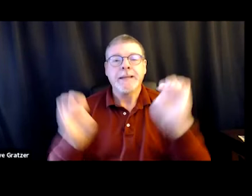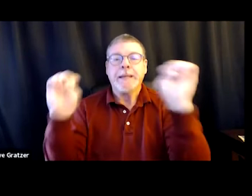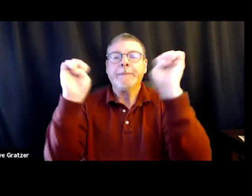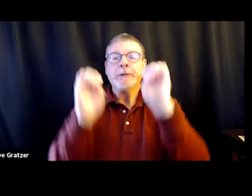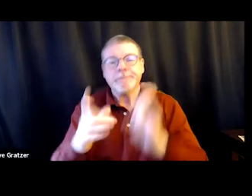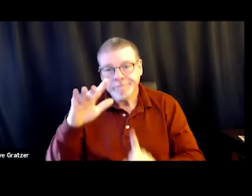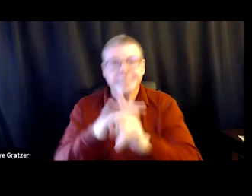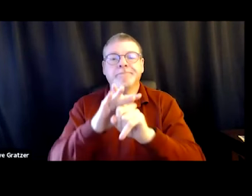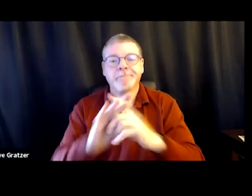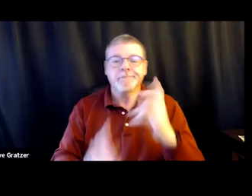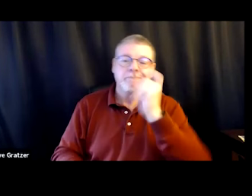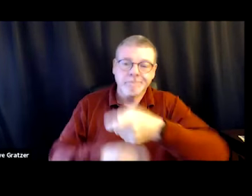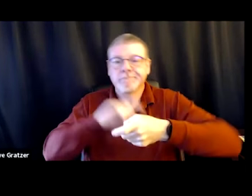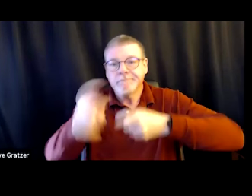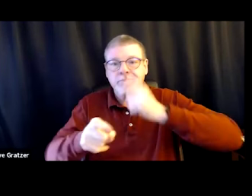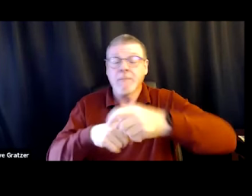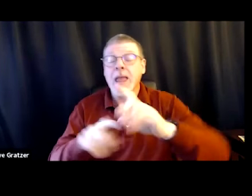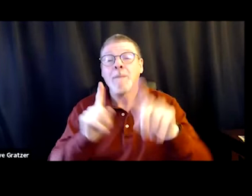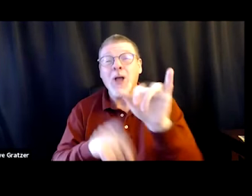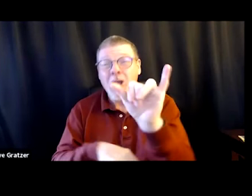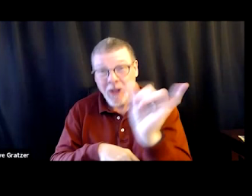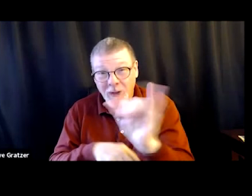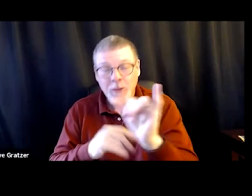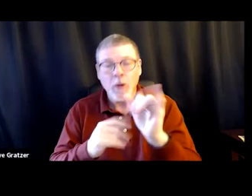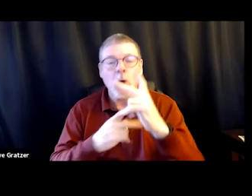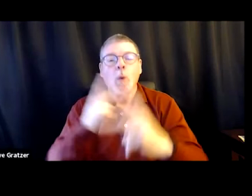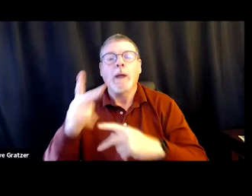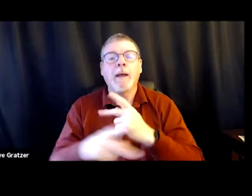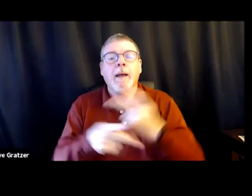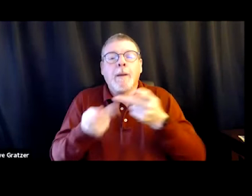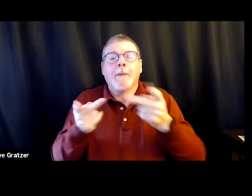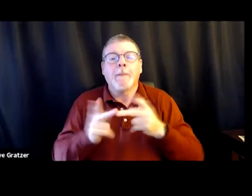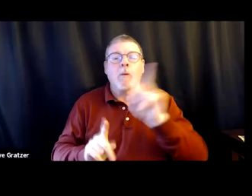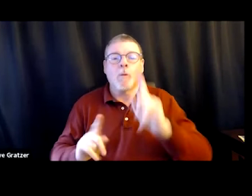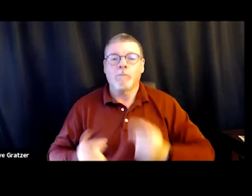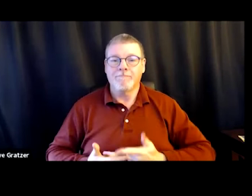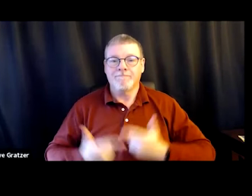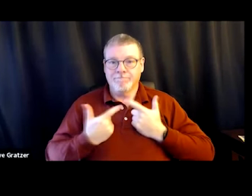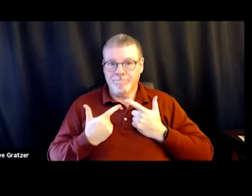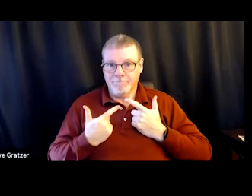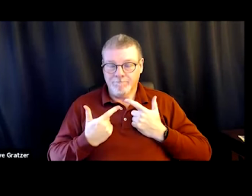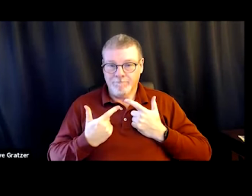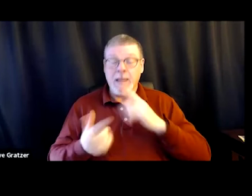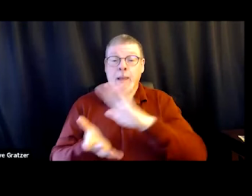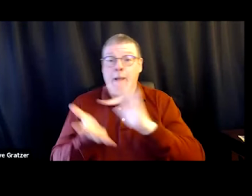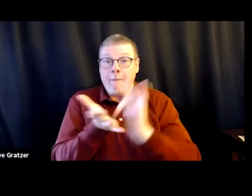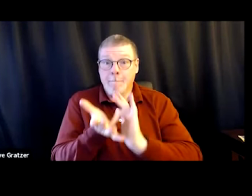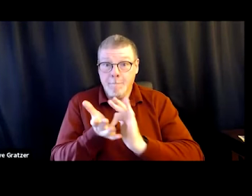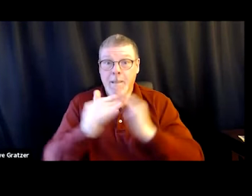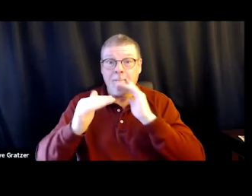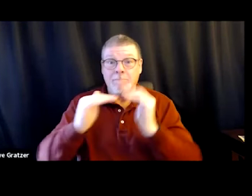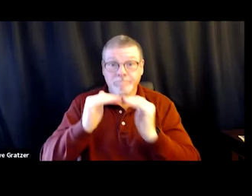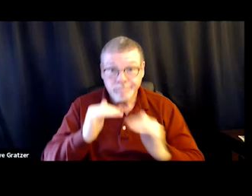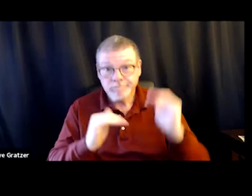those supports, but it can also dictate what residential settings folks have access to in terms of whether their medical needs exceed that